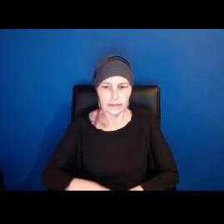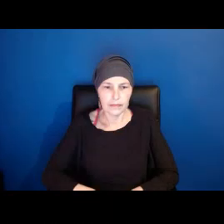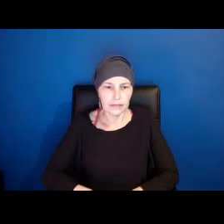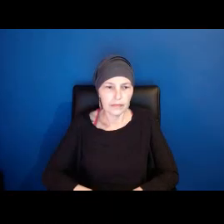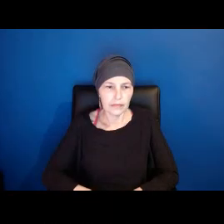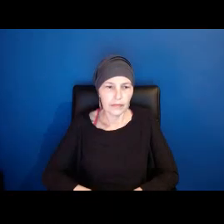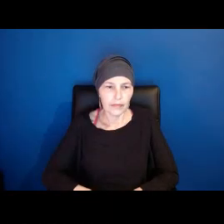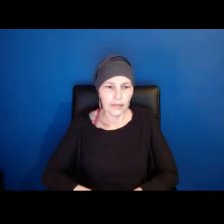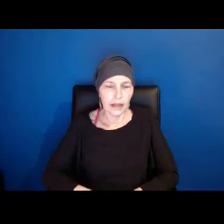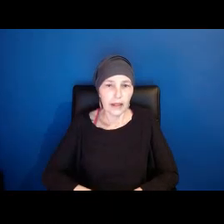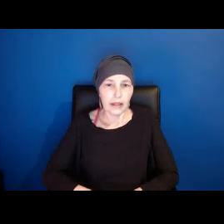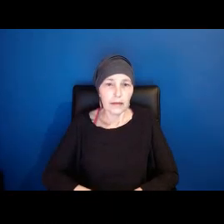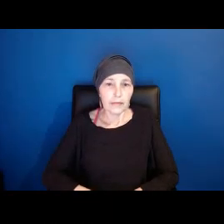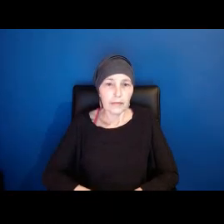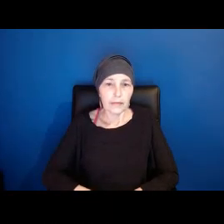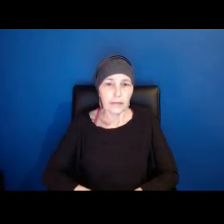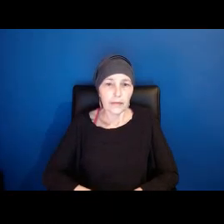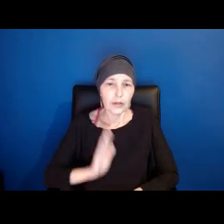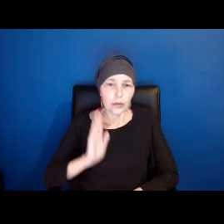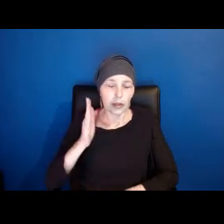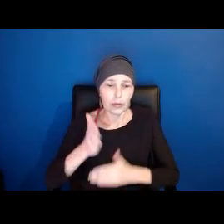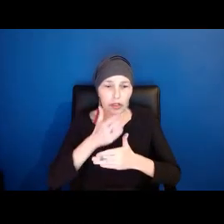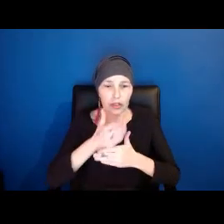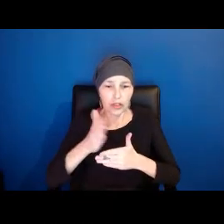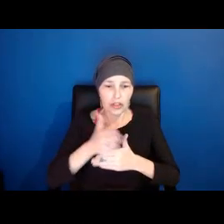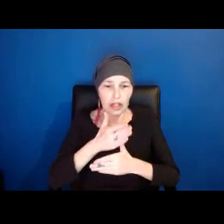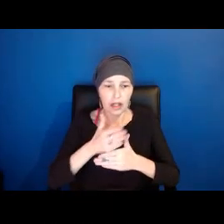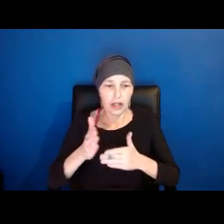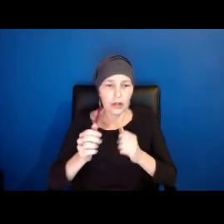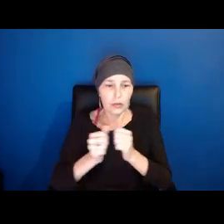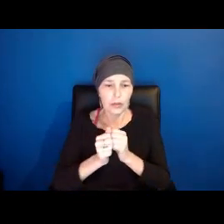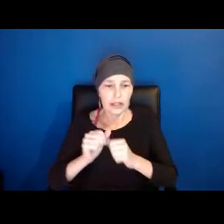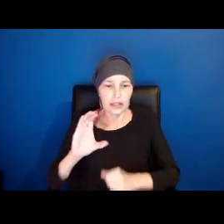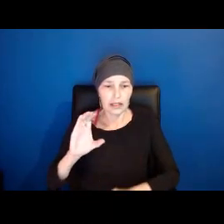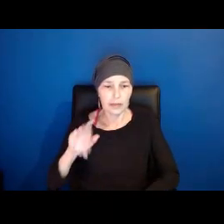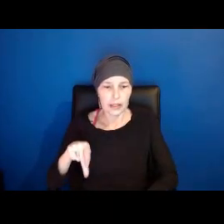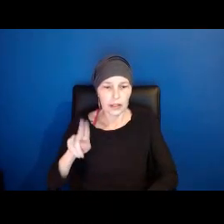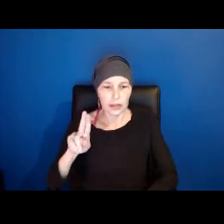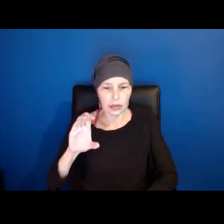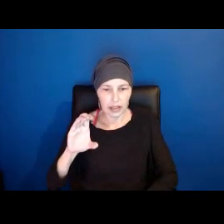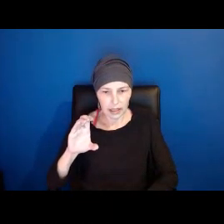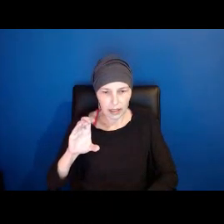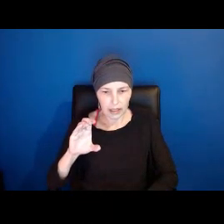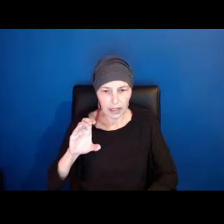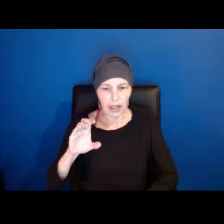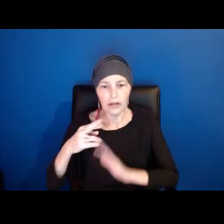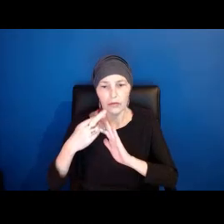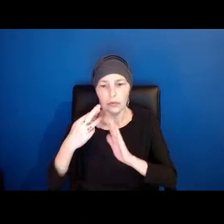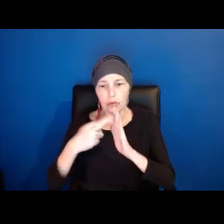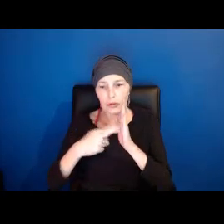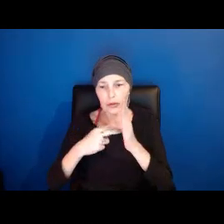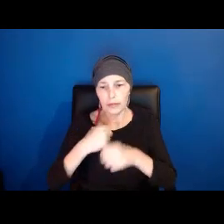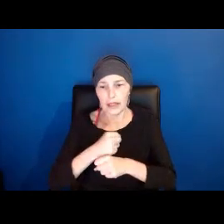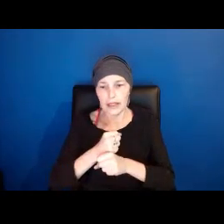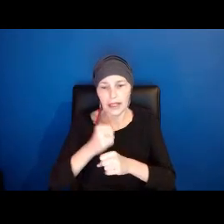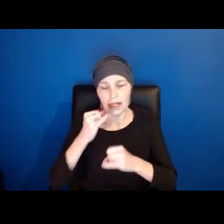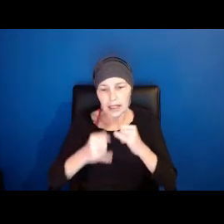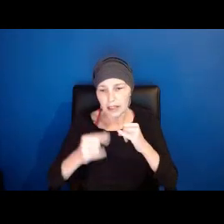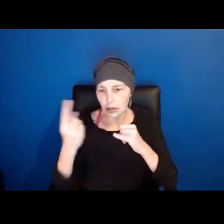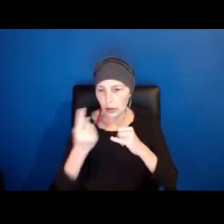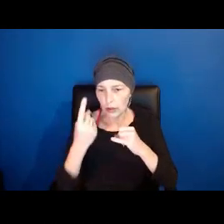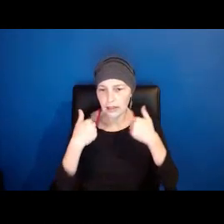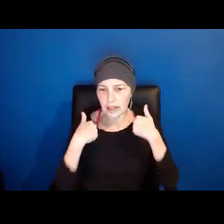Comments we received today will be shared with the CPUC to inform them of rulemaking. And lastly, you always have the option